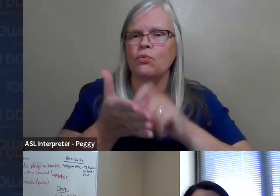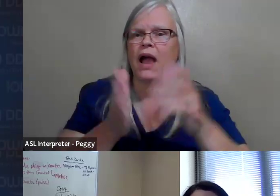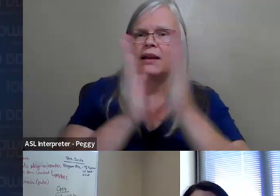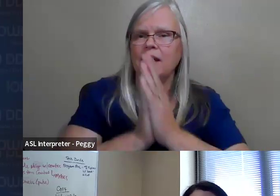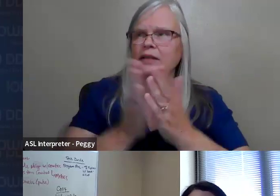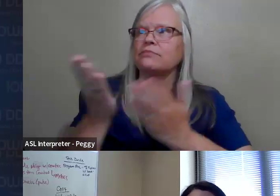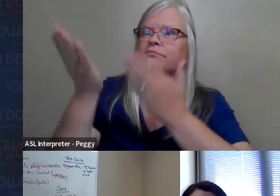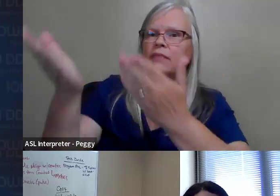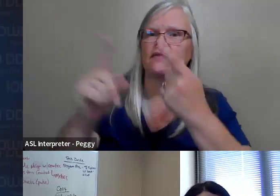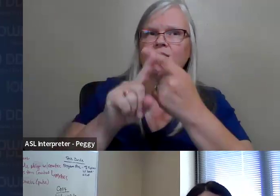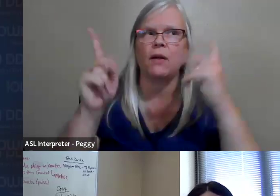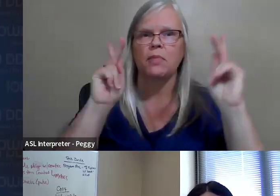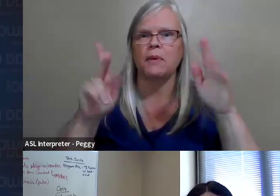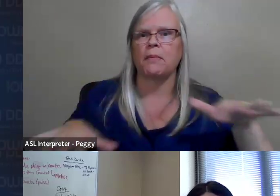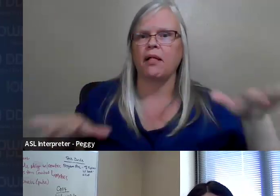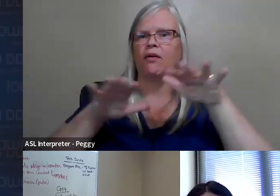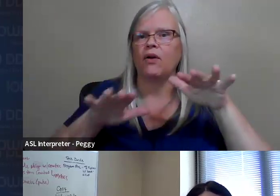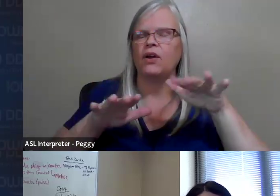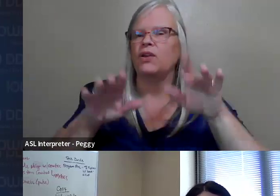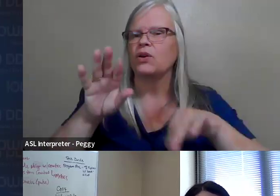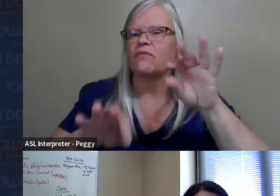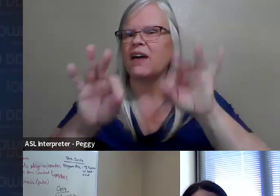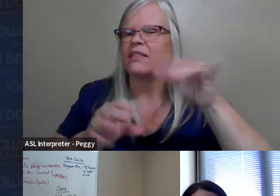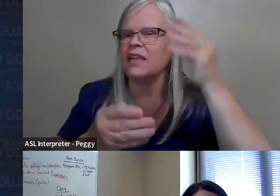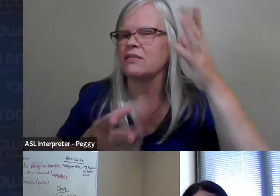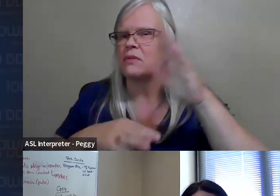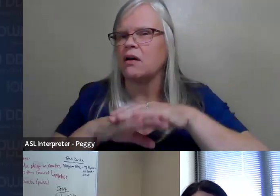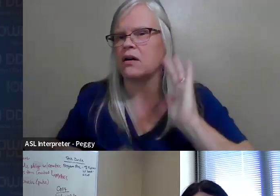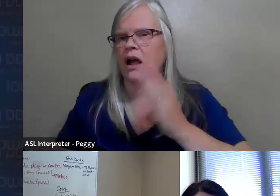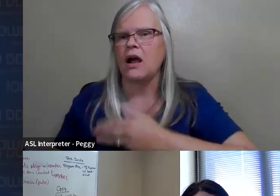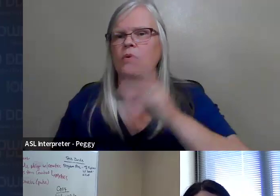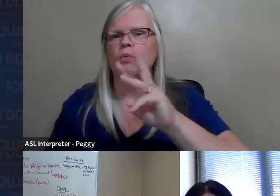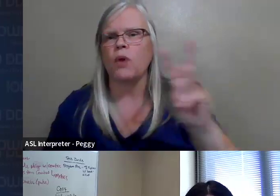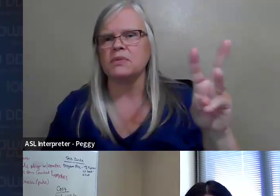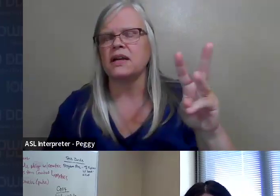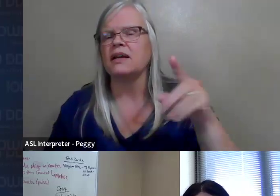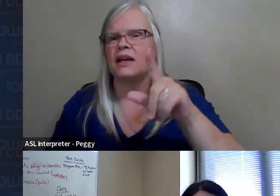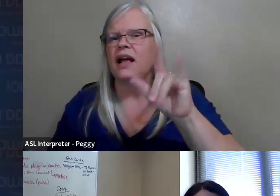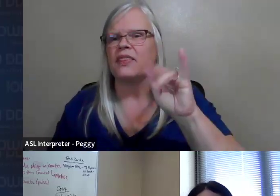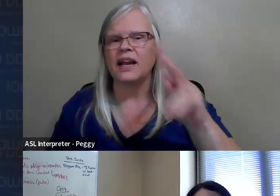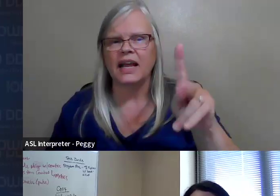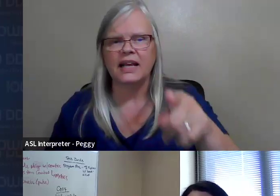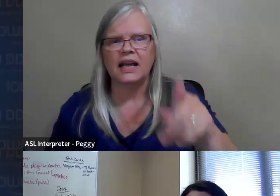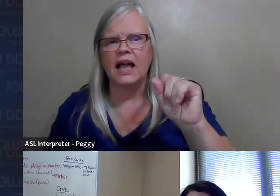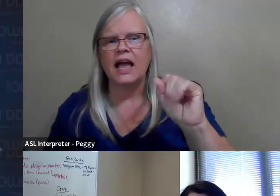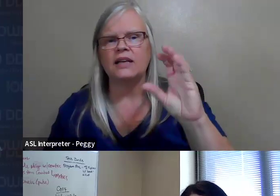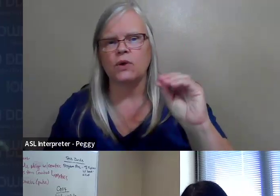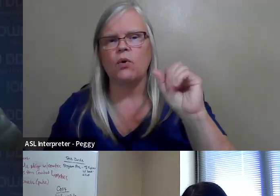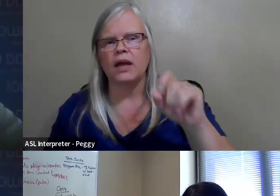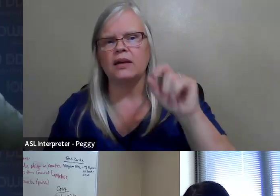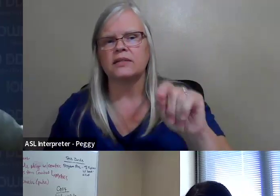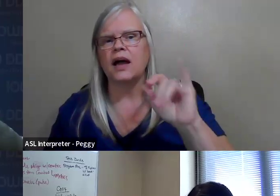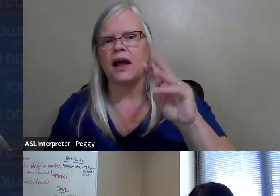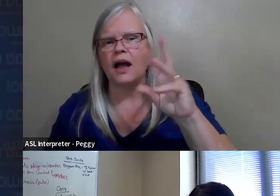public. So you can find all of that information on our website. Like you see, there's the link right there,